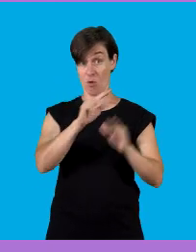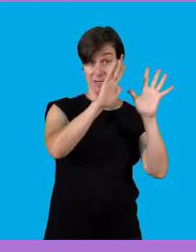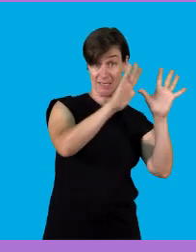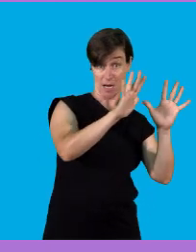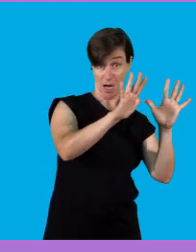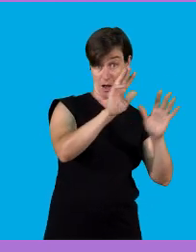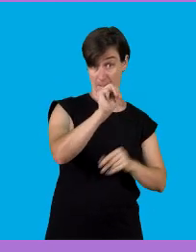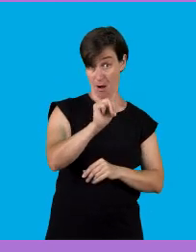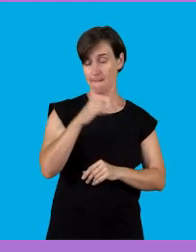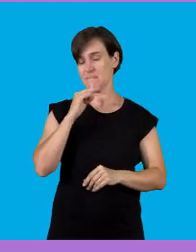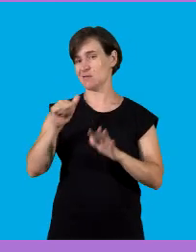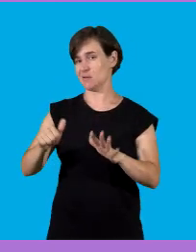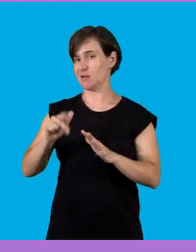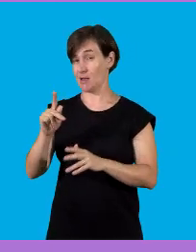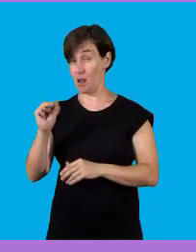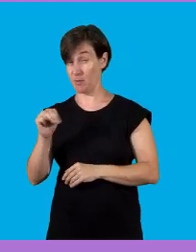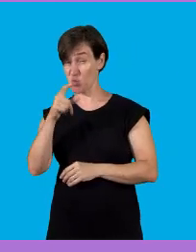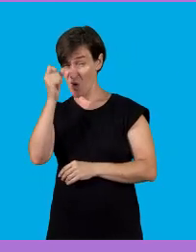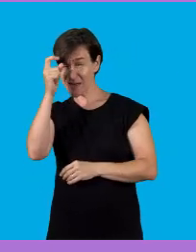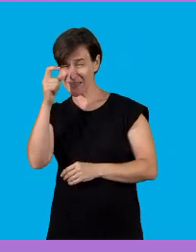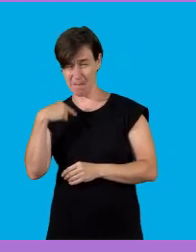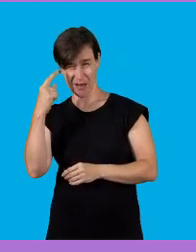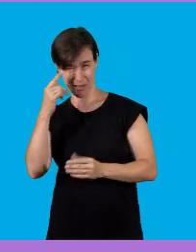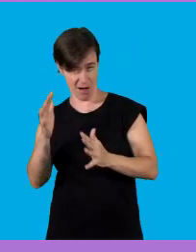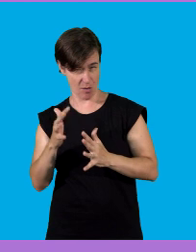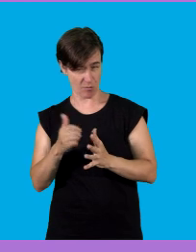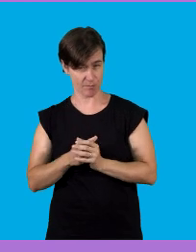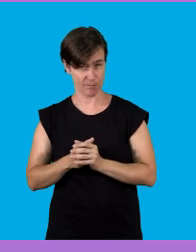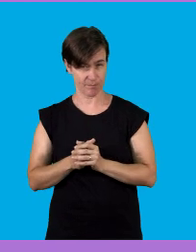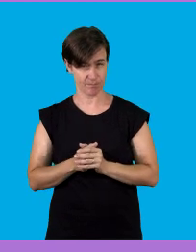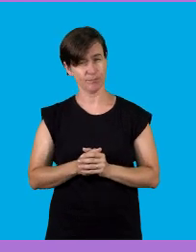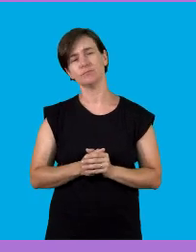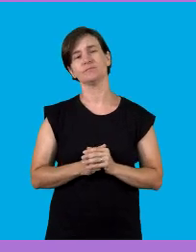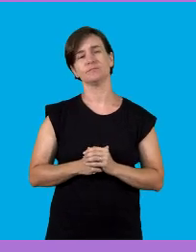16 kilometers. Are we clear? So please follow my logic here. 10 miles